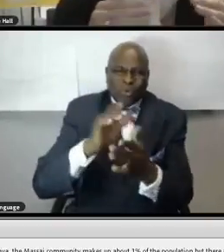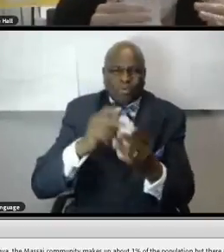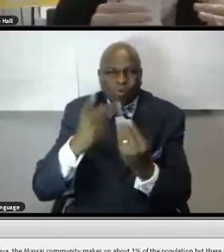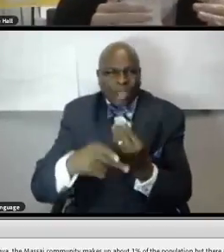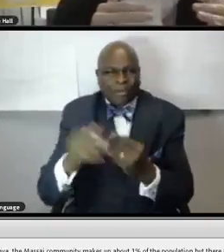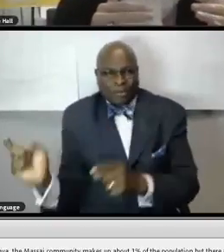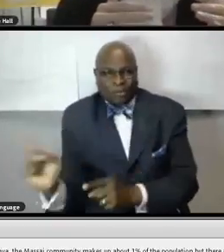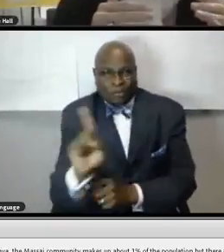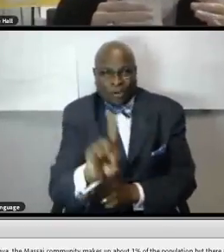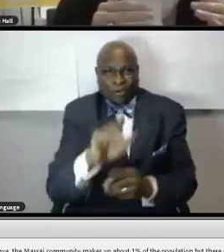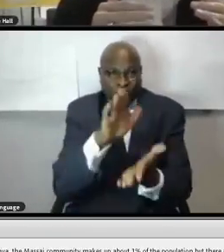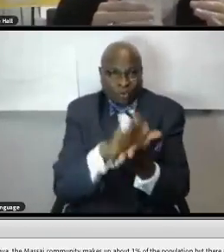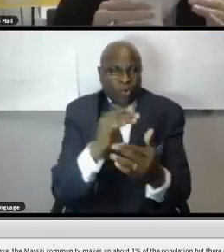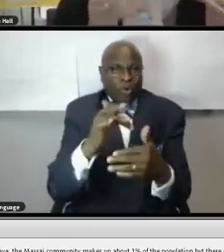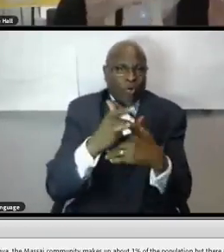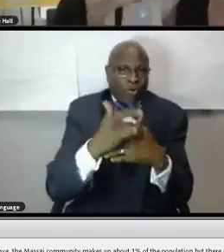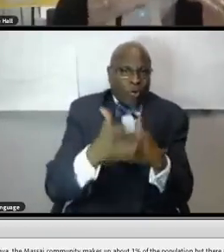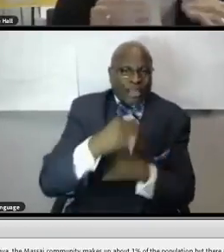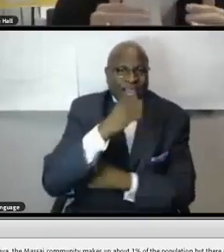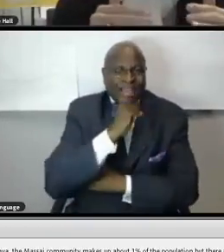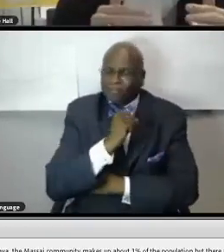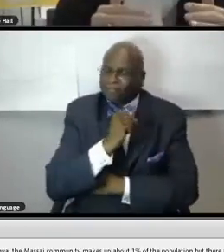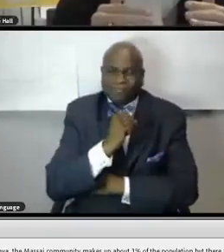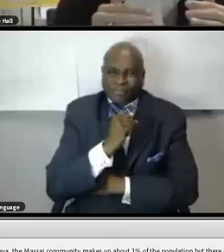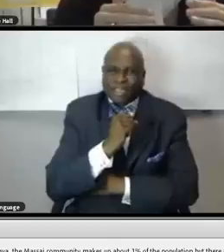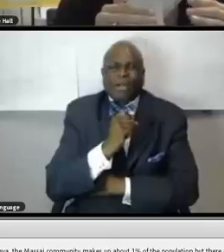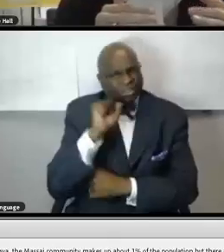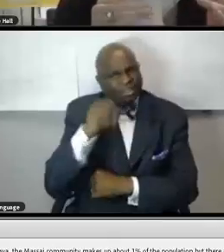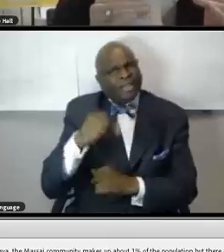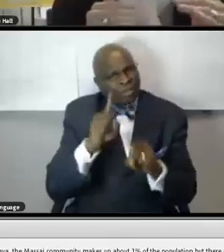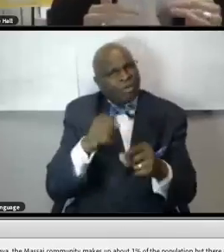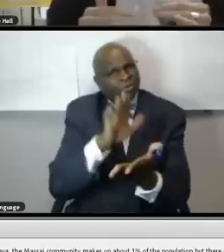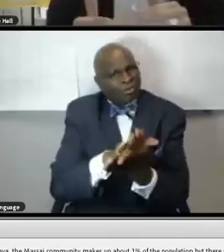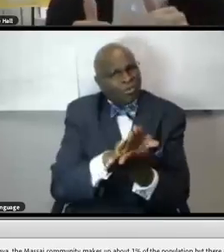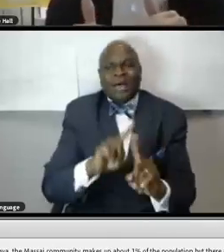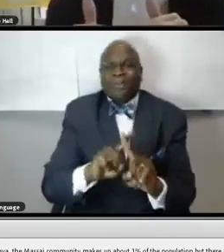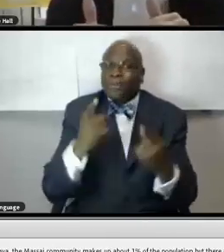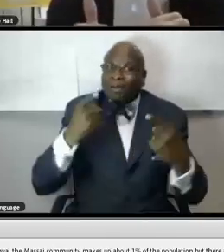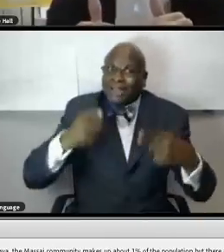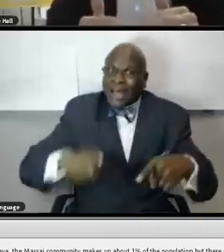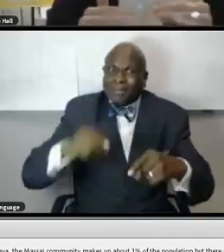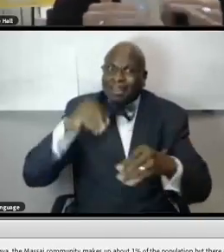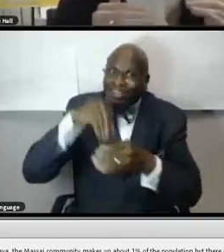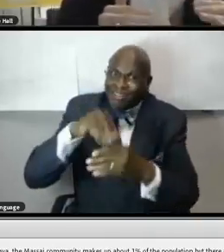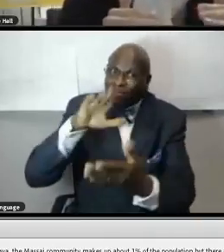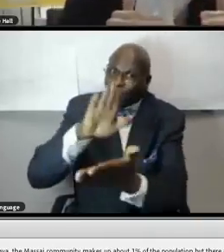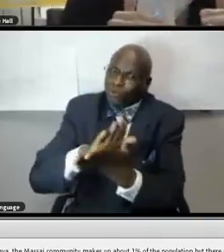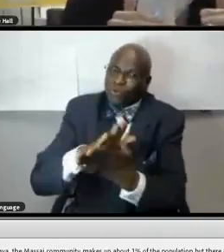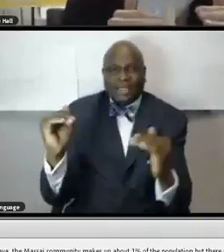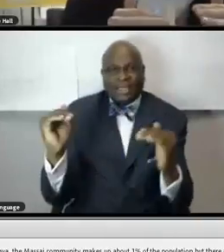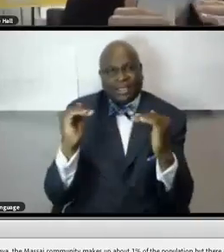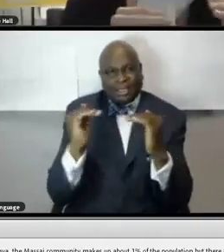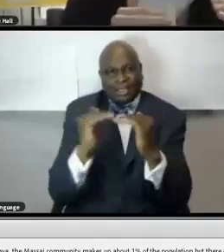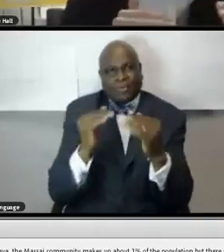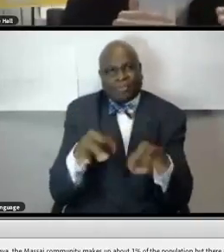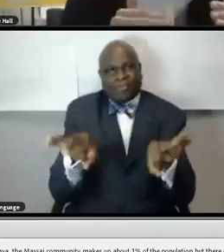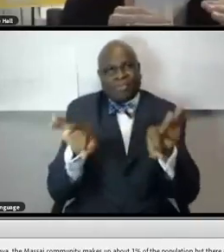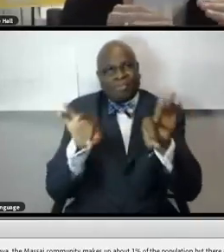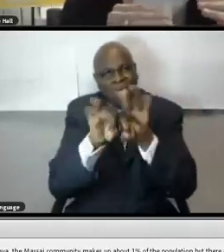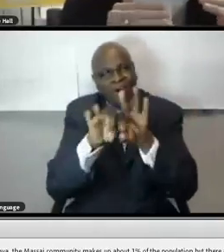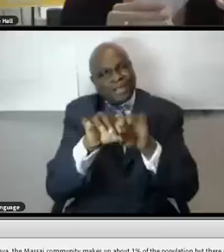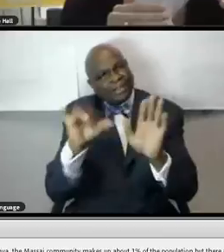getting children into school. Yes, we can get them into school, but what's happening in the school is equally important to